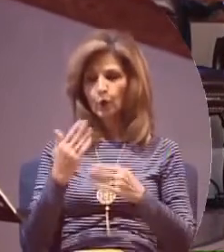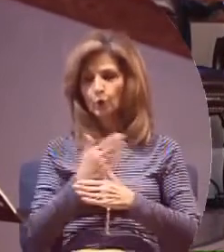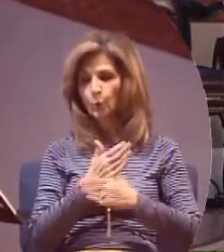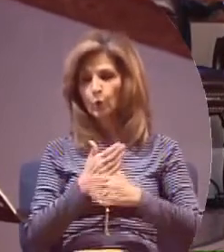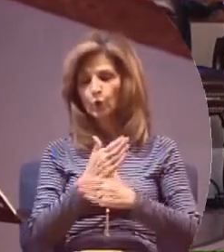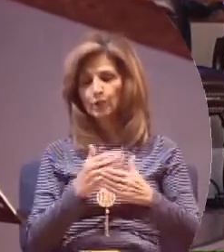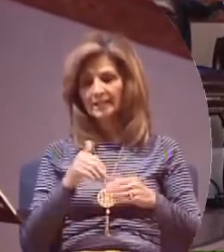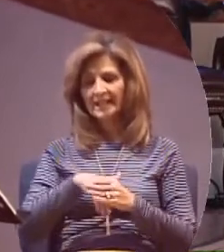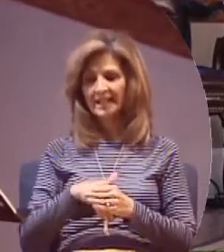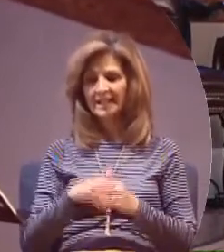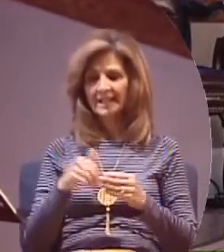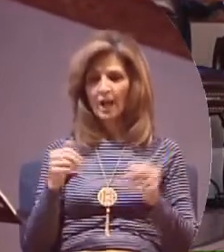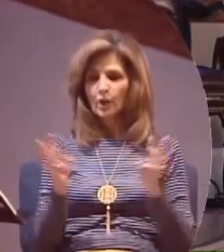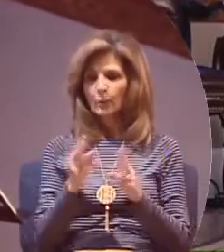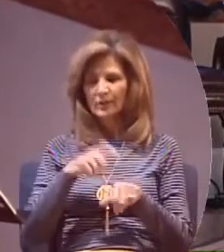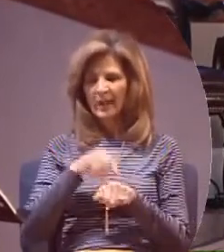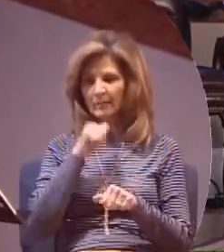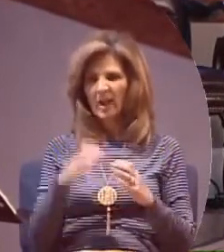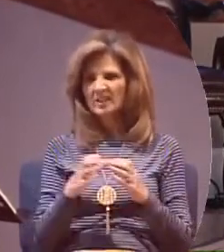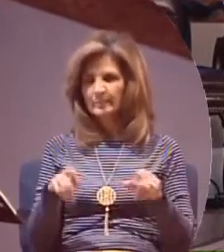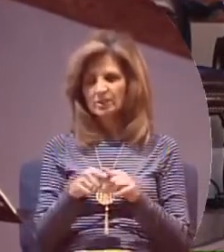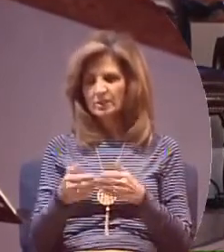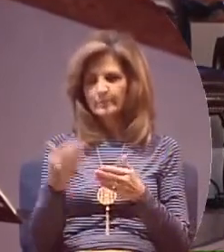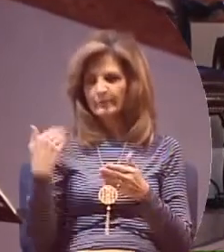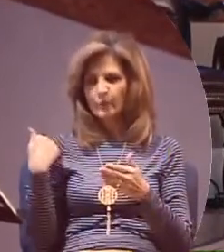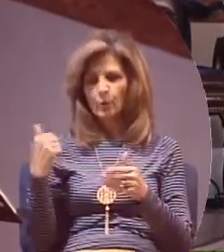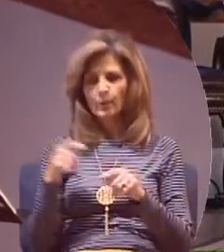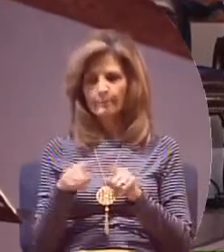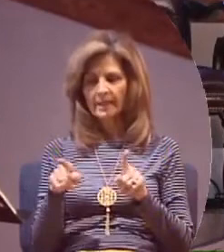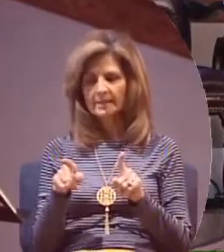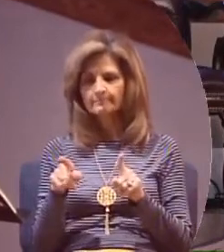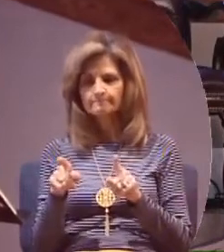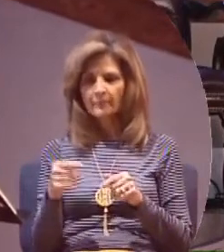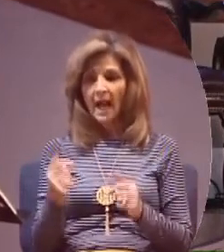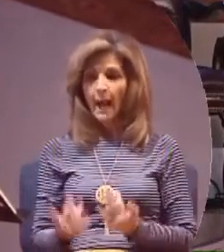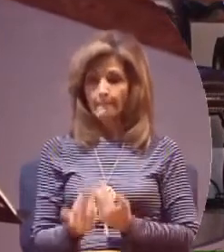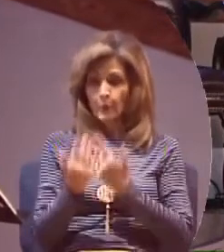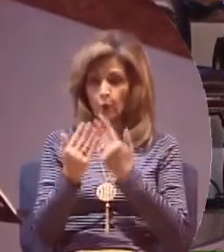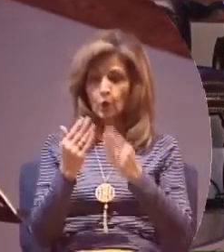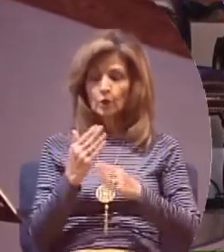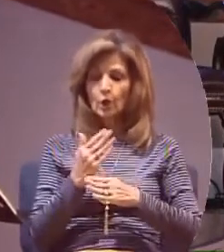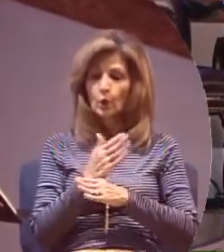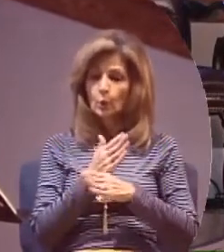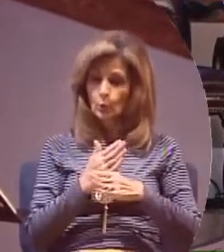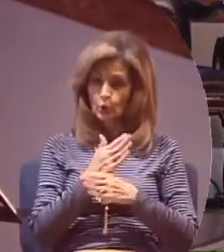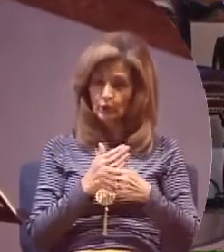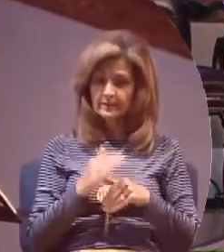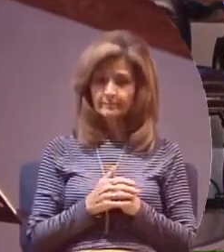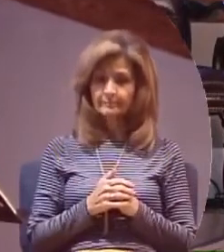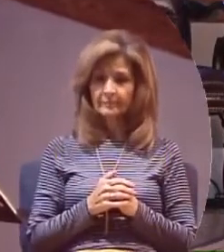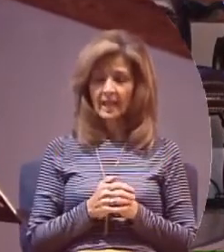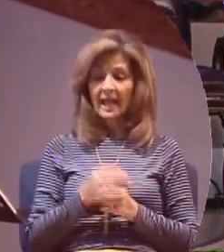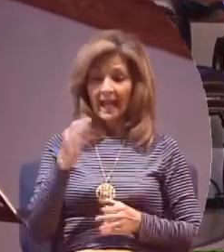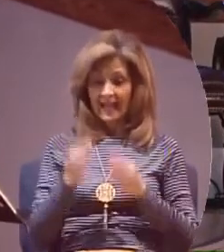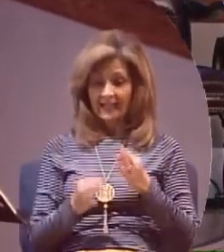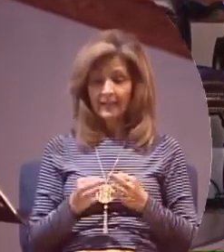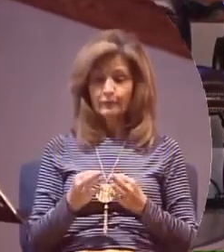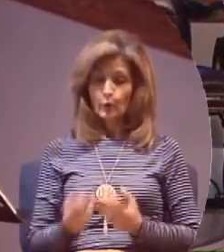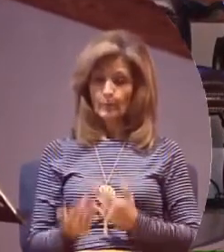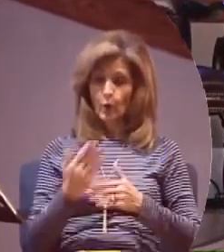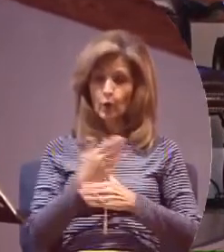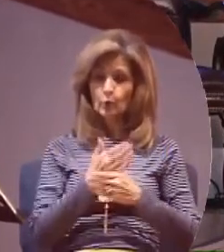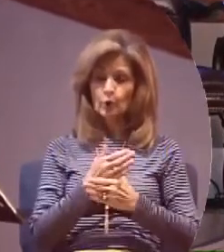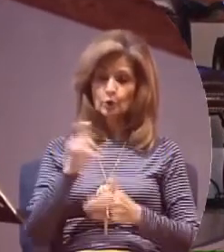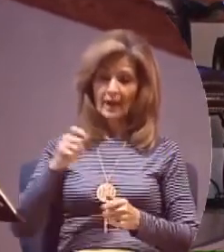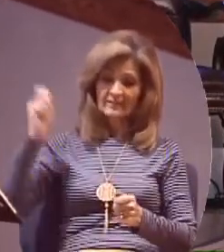in the winter. Not as much as I used to, but I burn wood. And to burn wood, you have to bust wood. And I don't